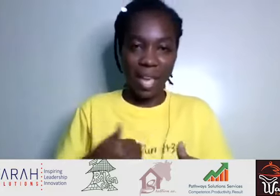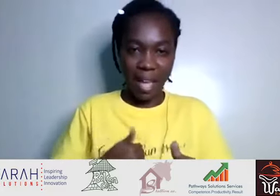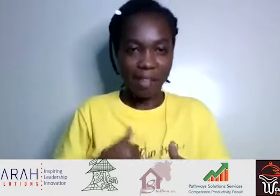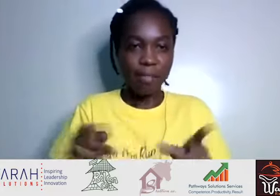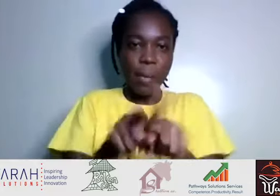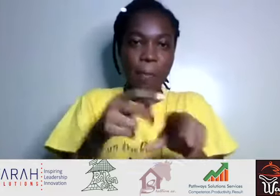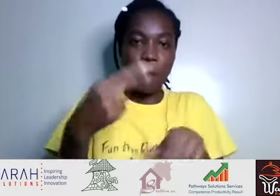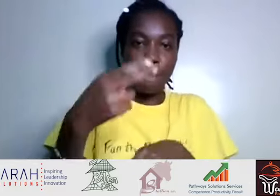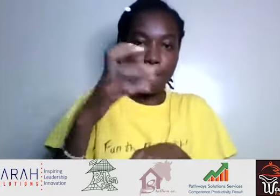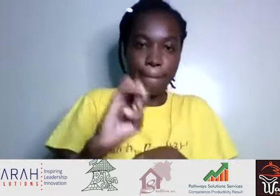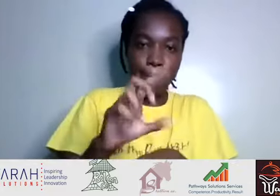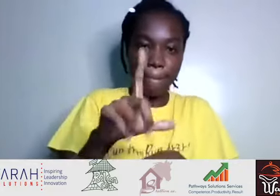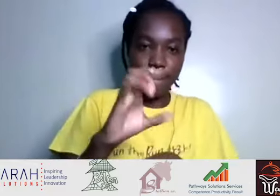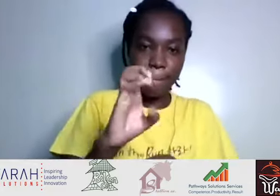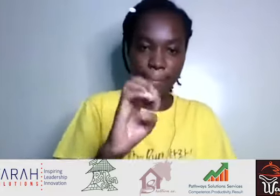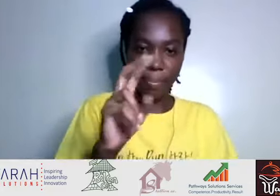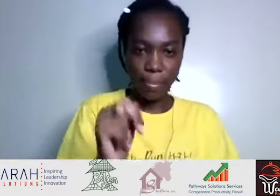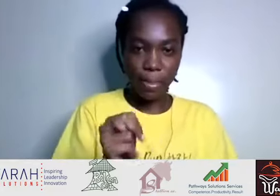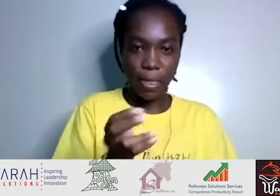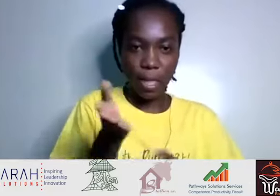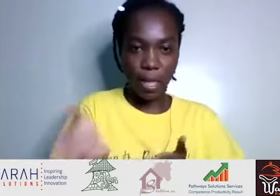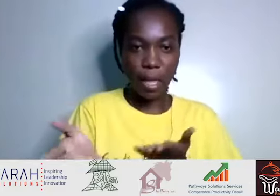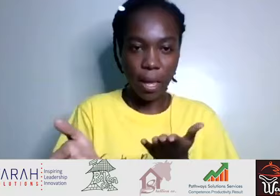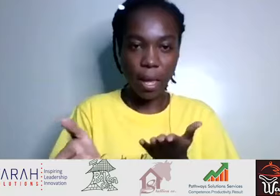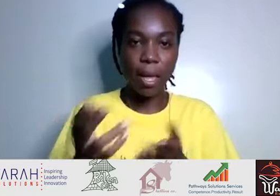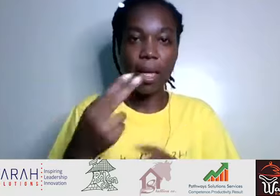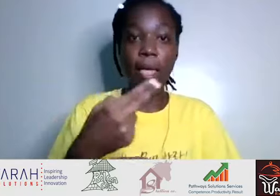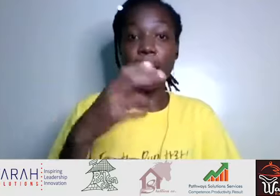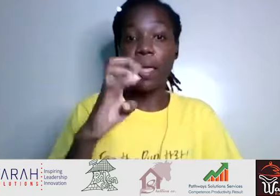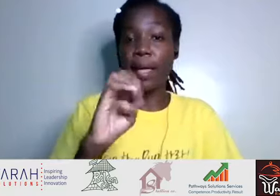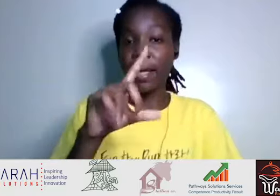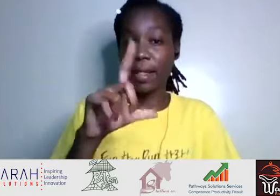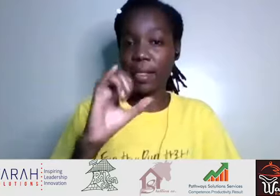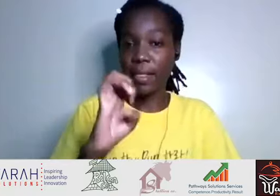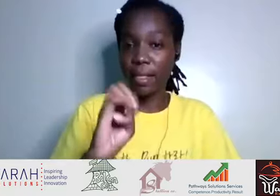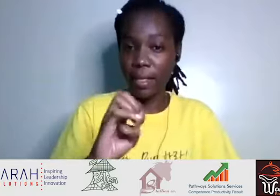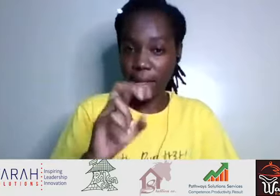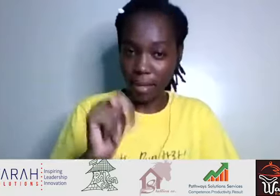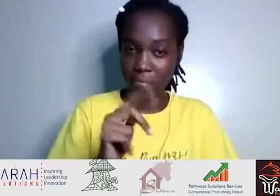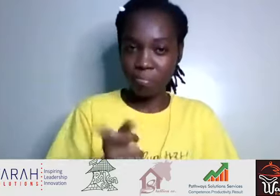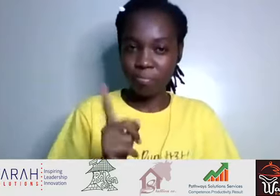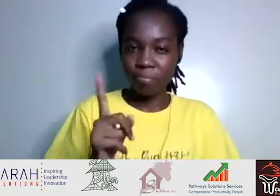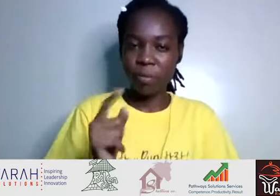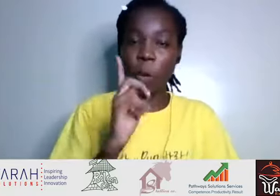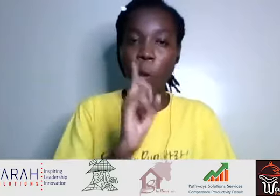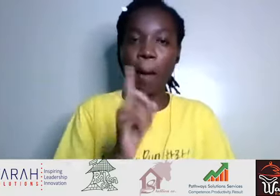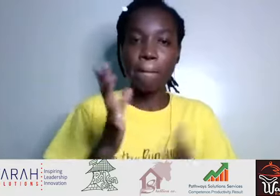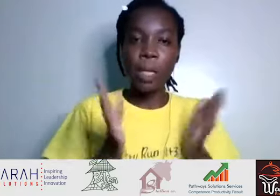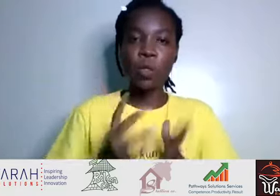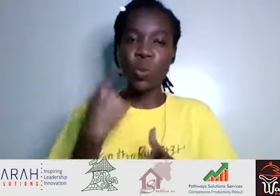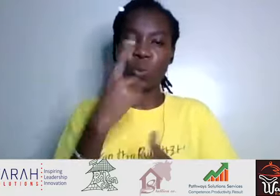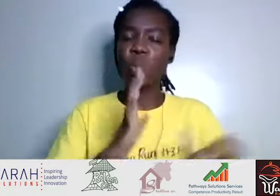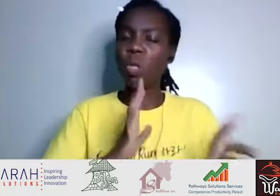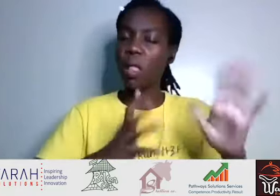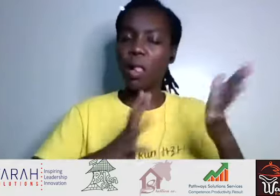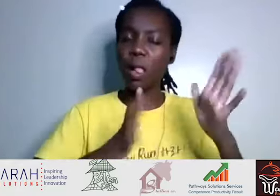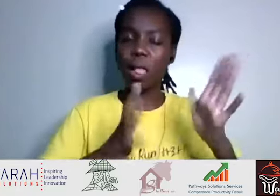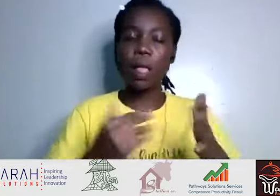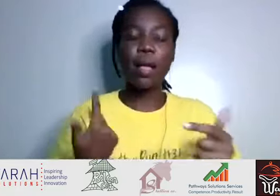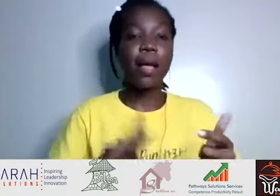of our followers who really appreciate the fact that we have you on board, because it has made the sessions